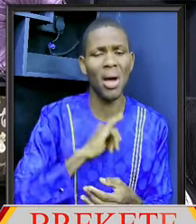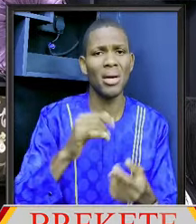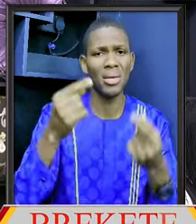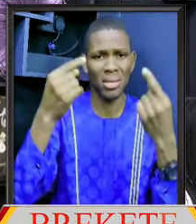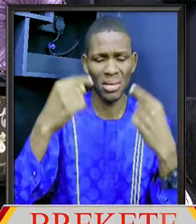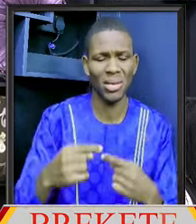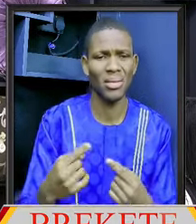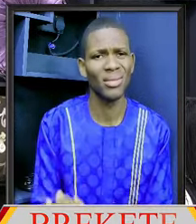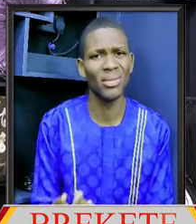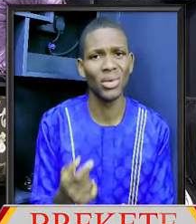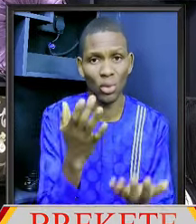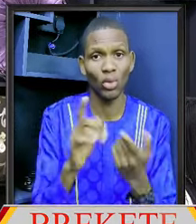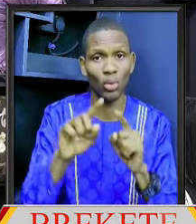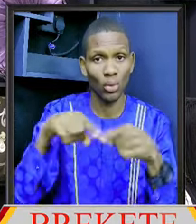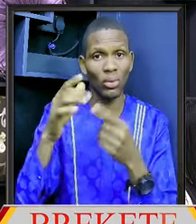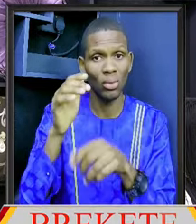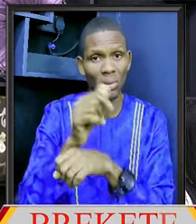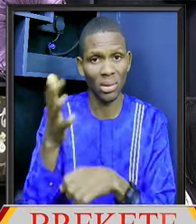is